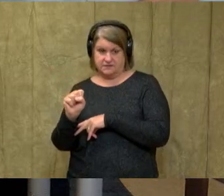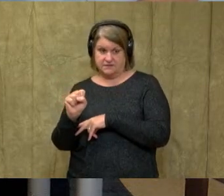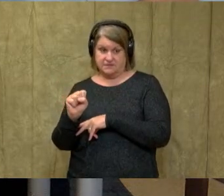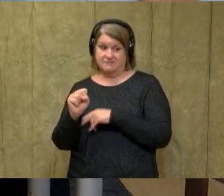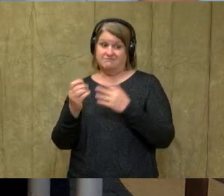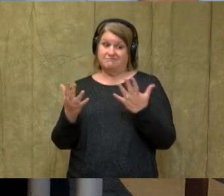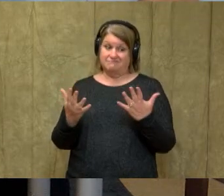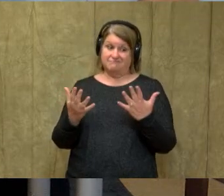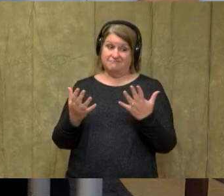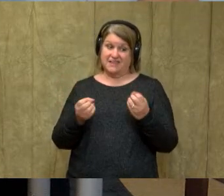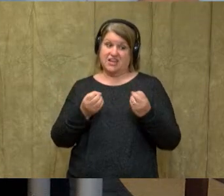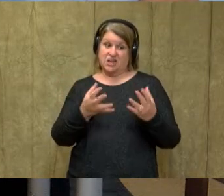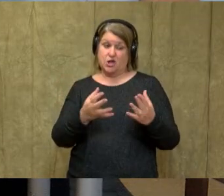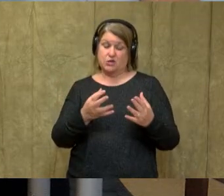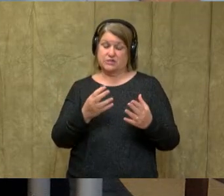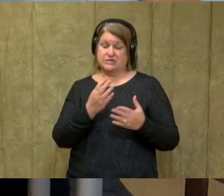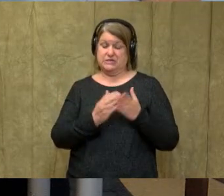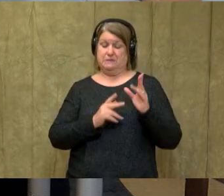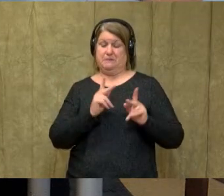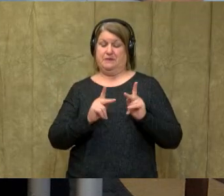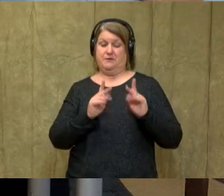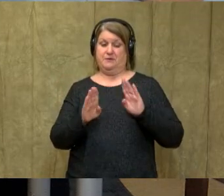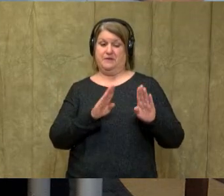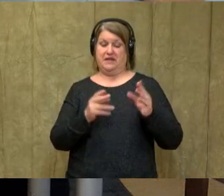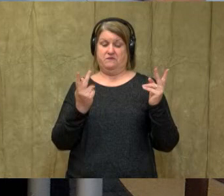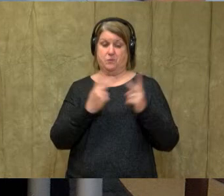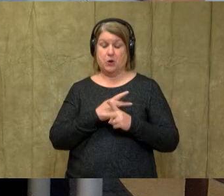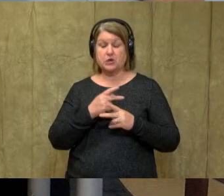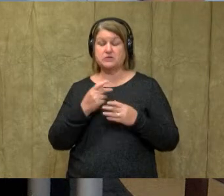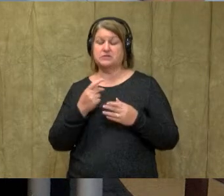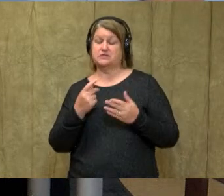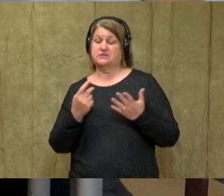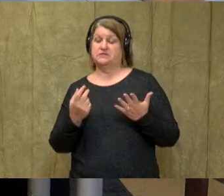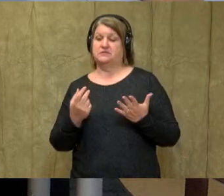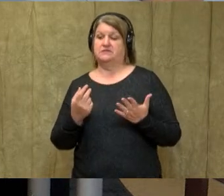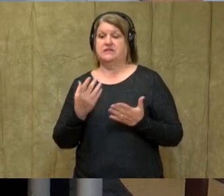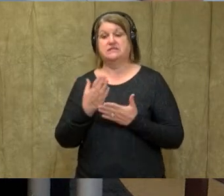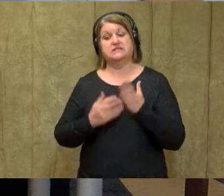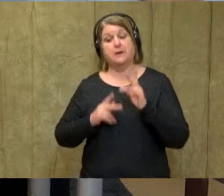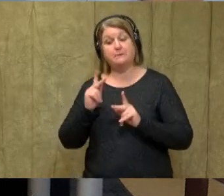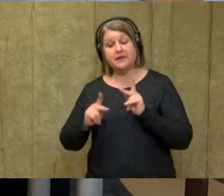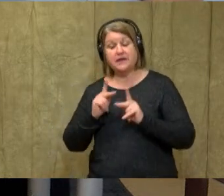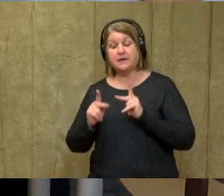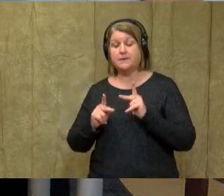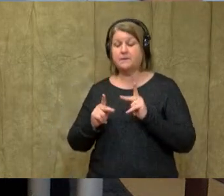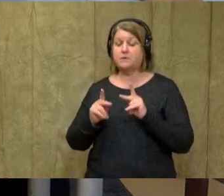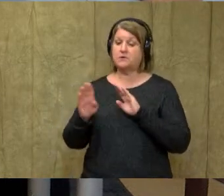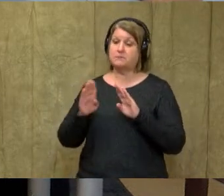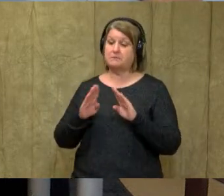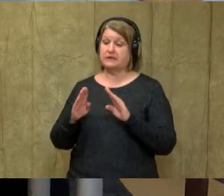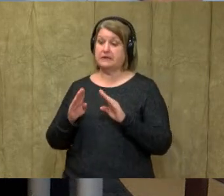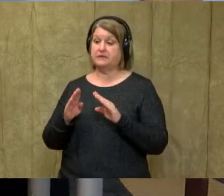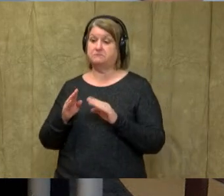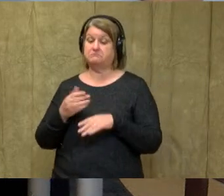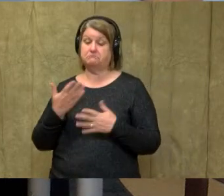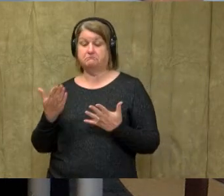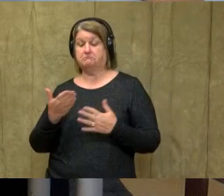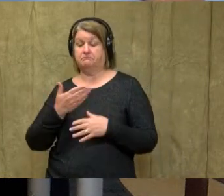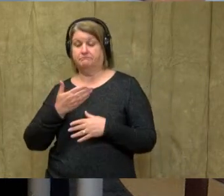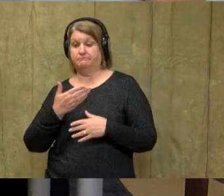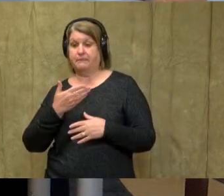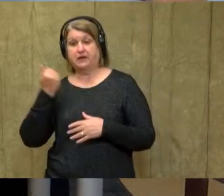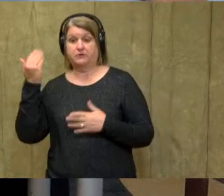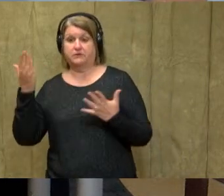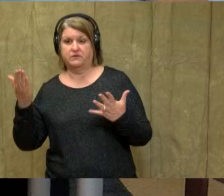people, but often we find it brings out the best in people. And what Ms. Hart and I shared with you in our first session